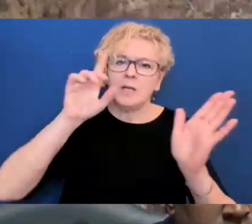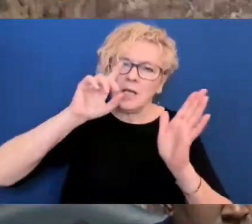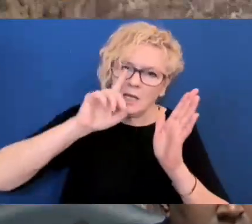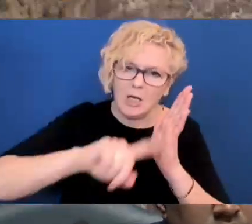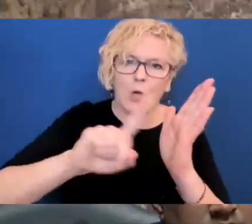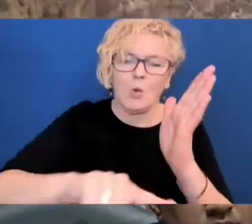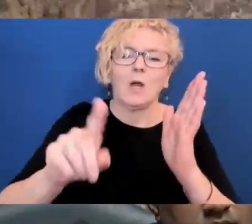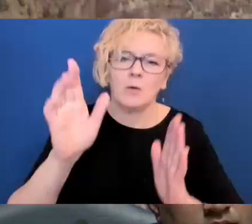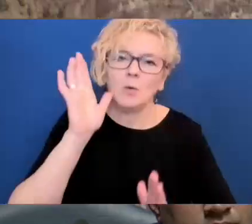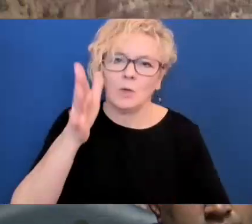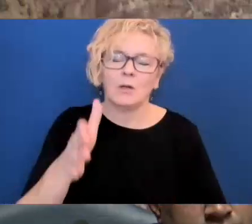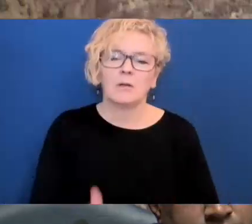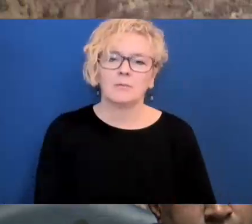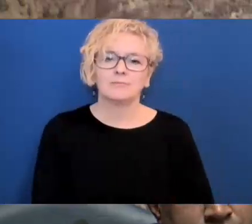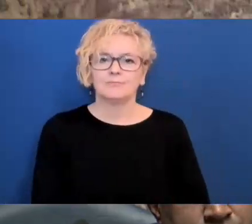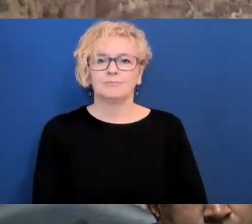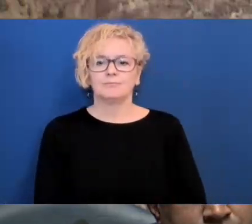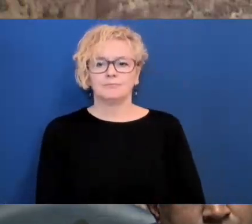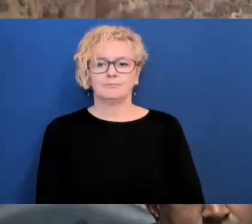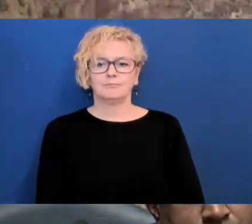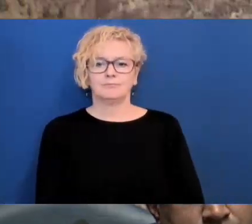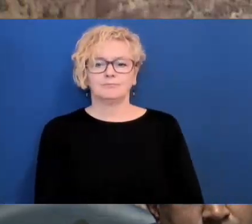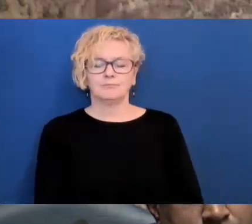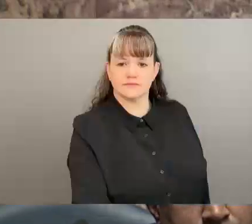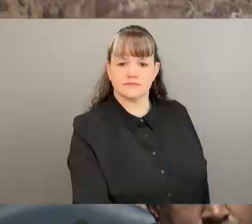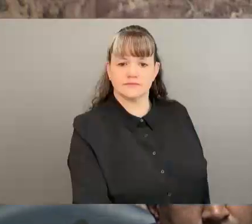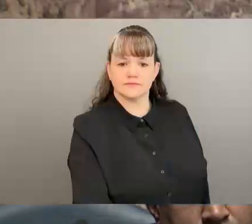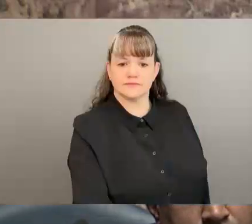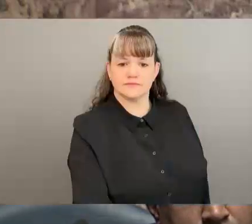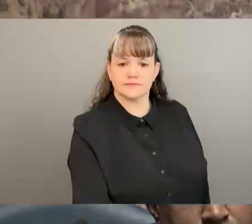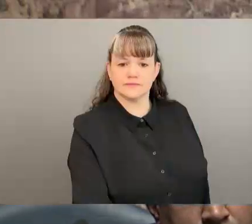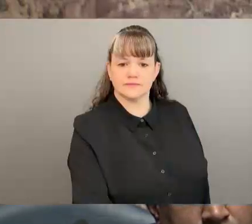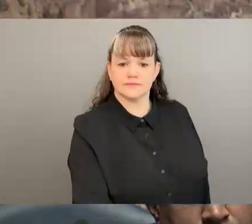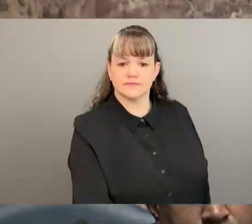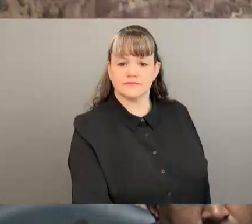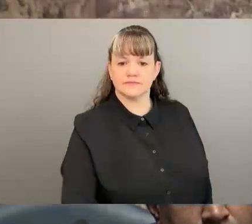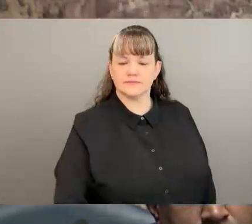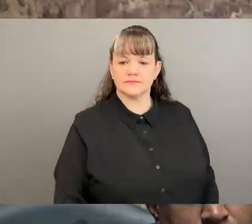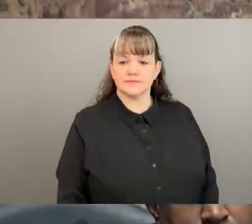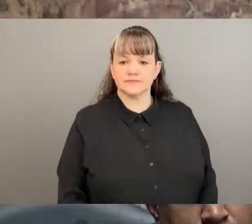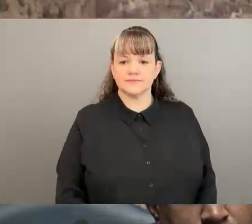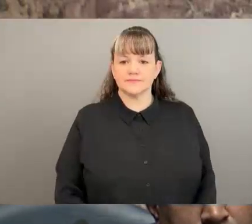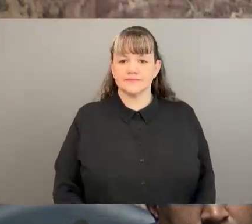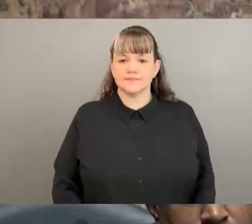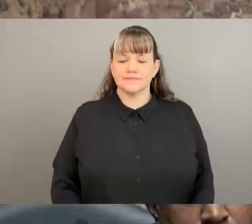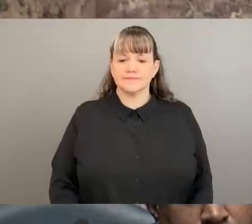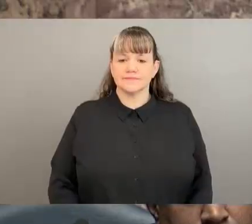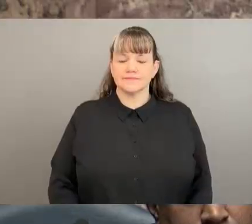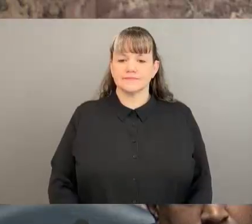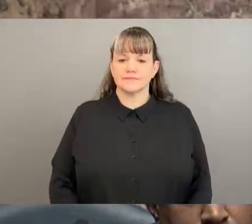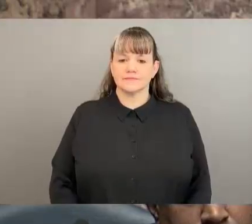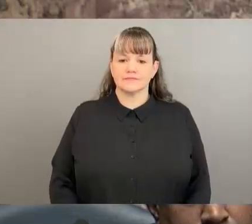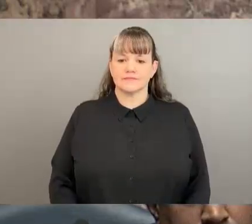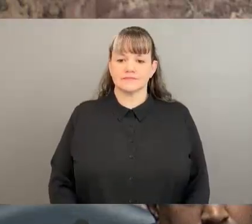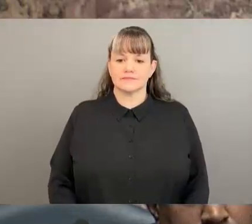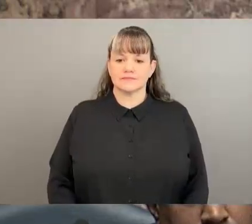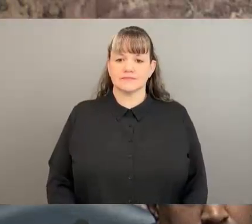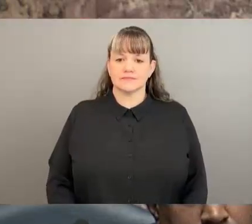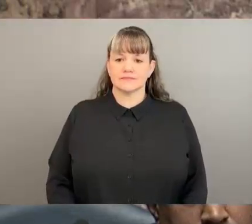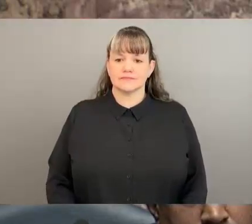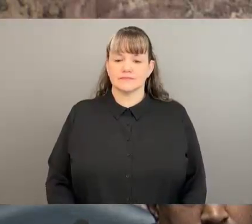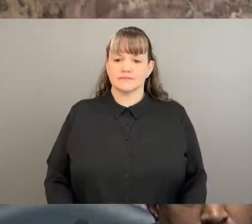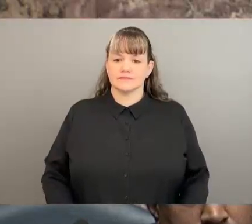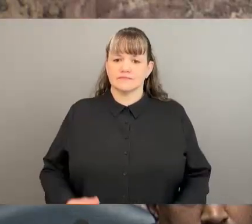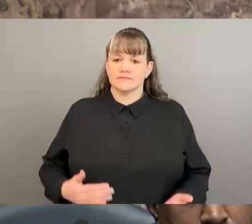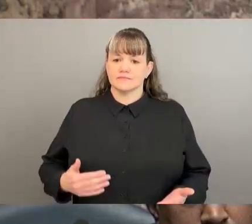Thank you, Honourable Speaker. The court's role is to look at evidence that the police will collect,